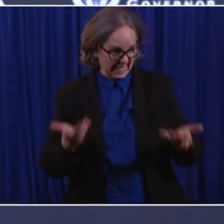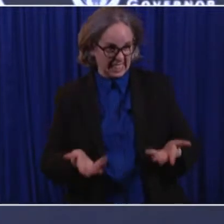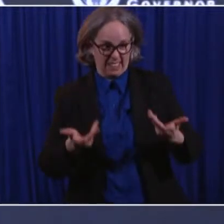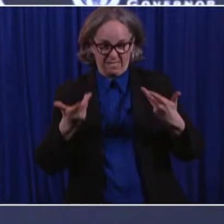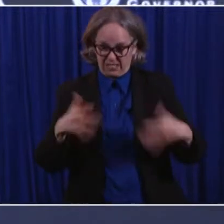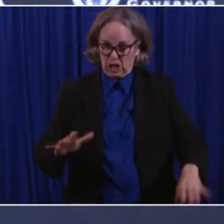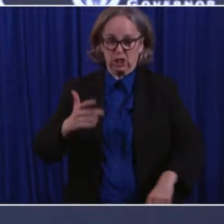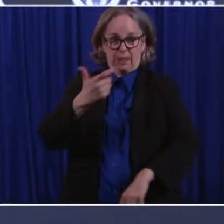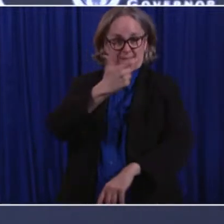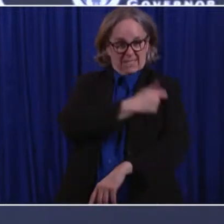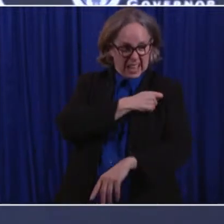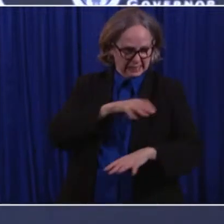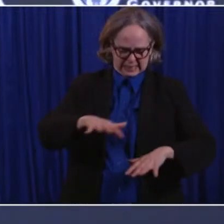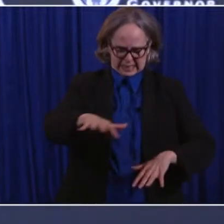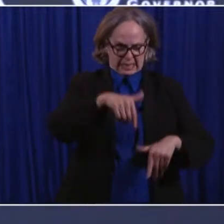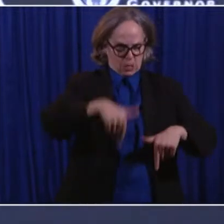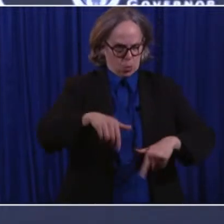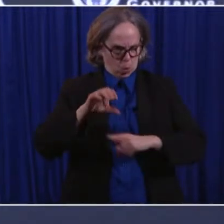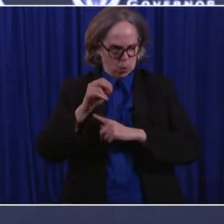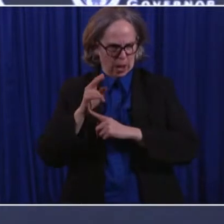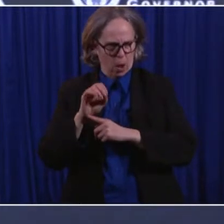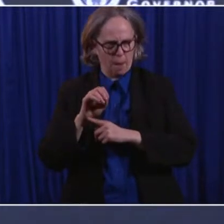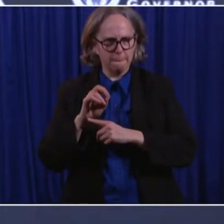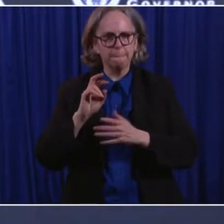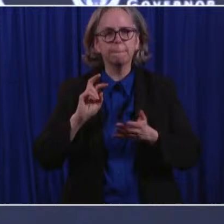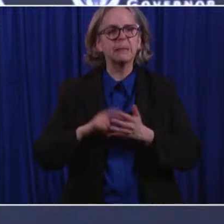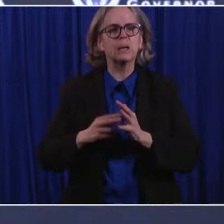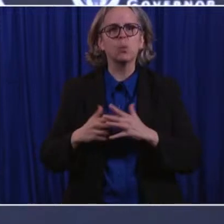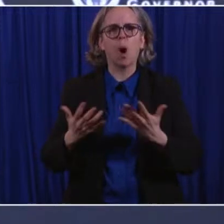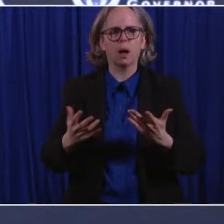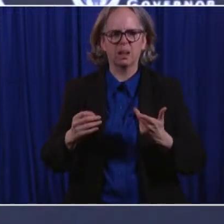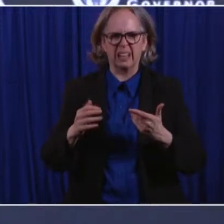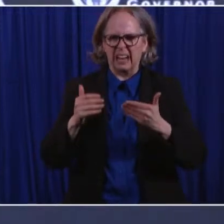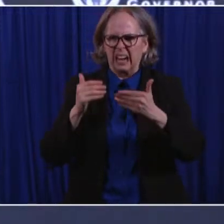brings the day closer when we will be able to get back to normal.